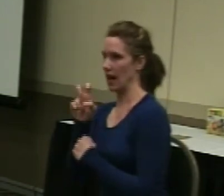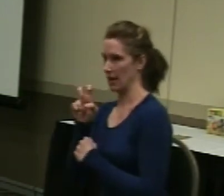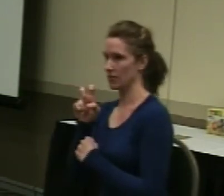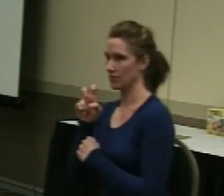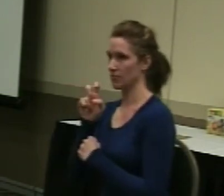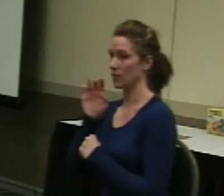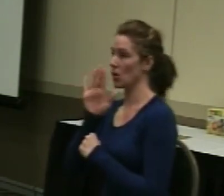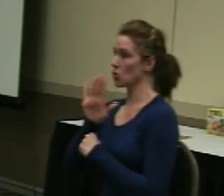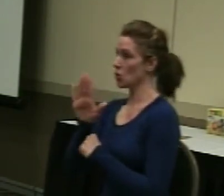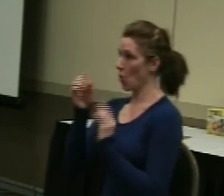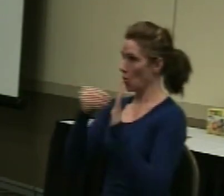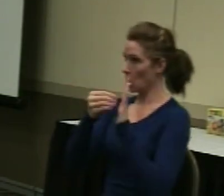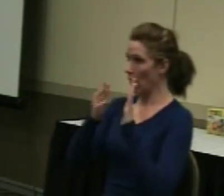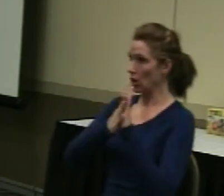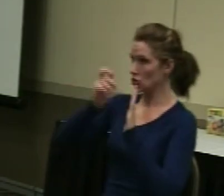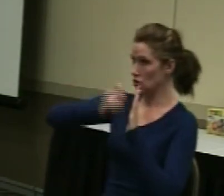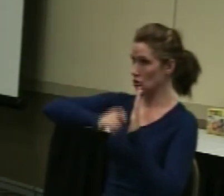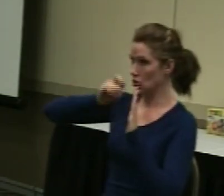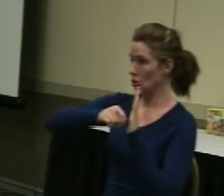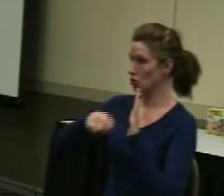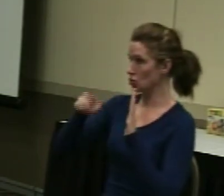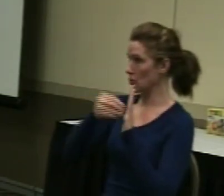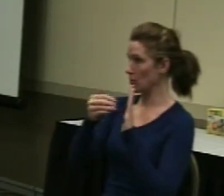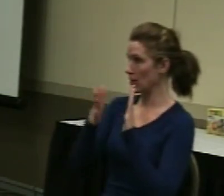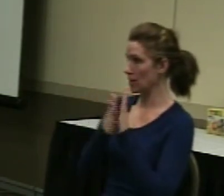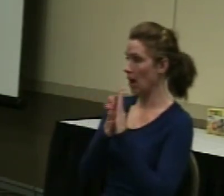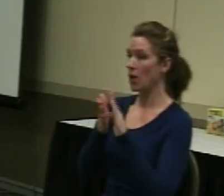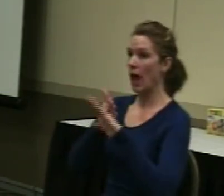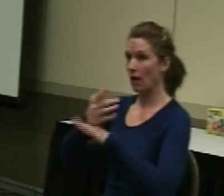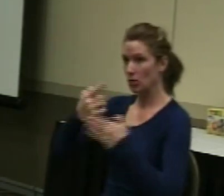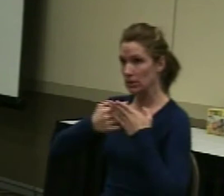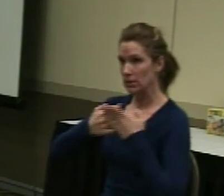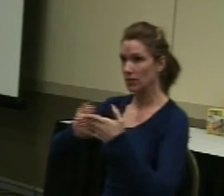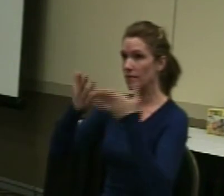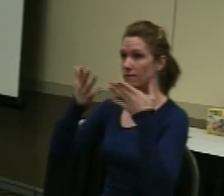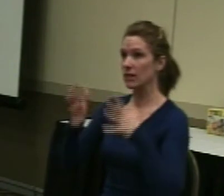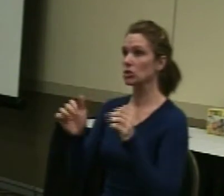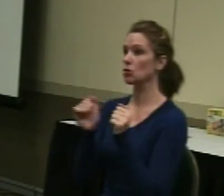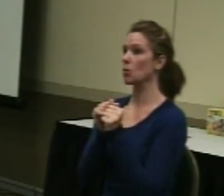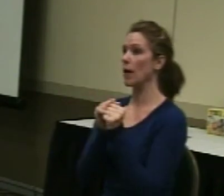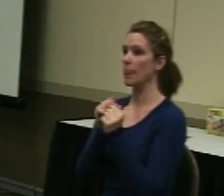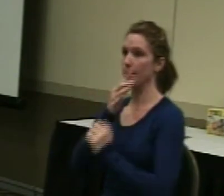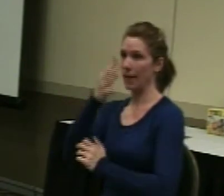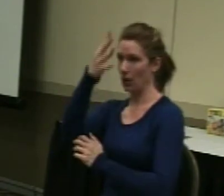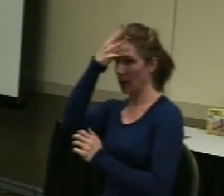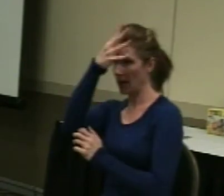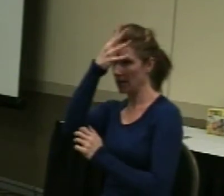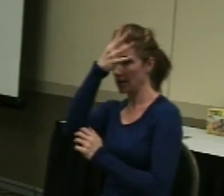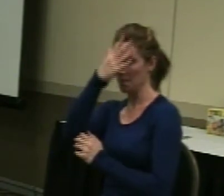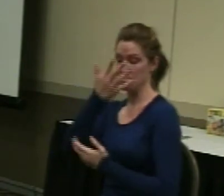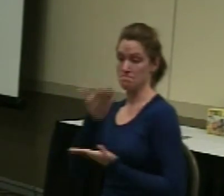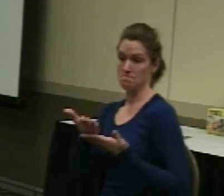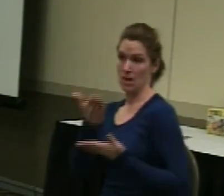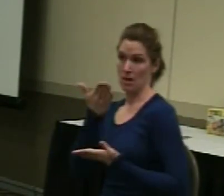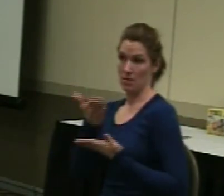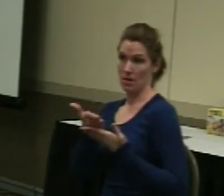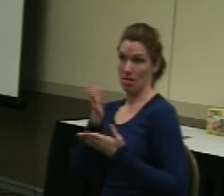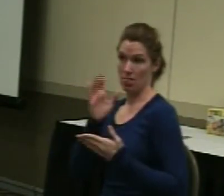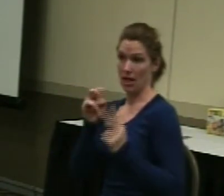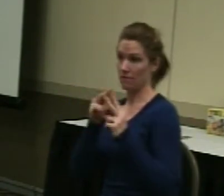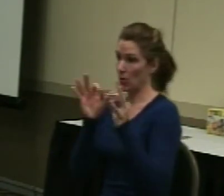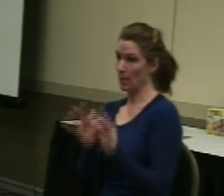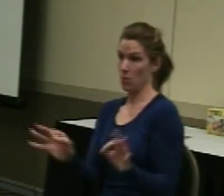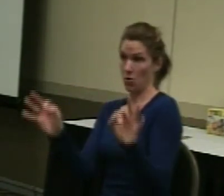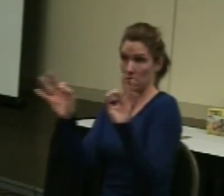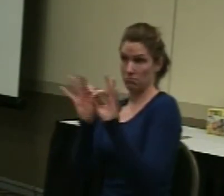records, the notes that you write after a discussion with a parent, might indeed be very important,